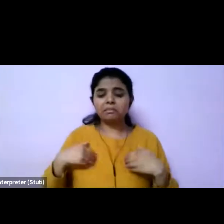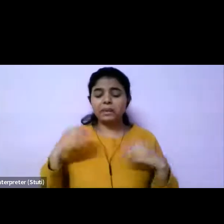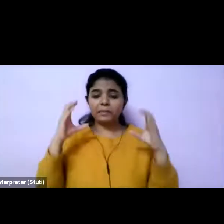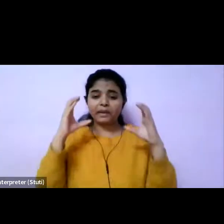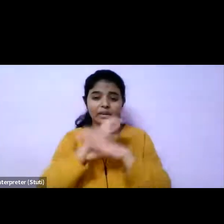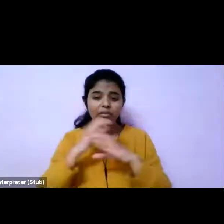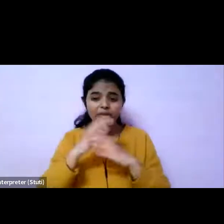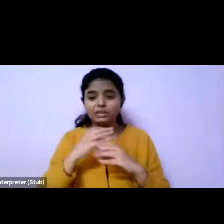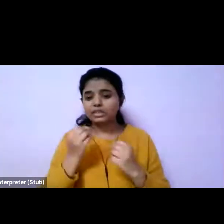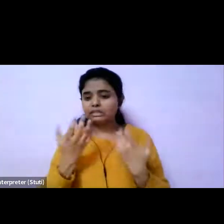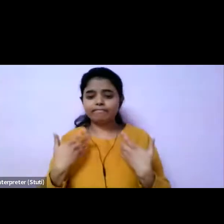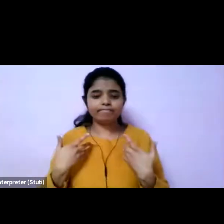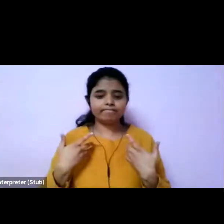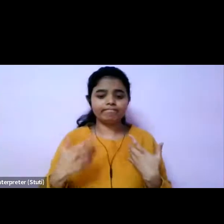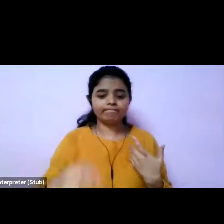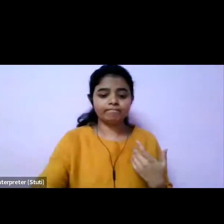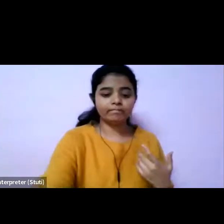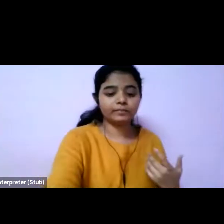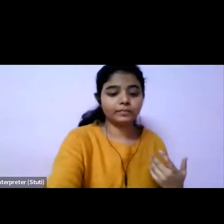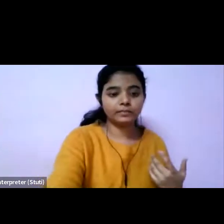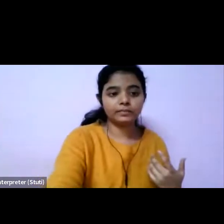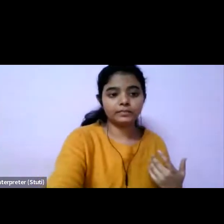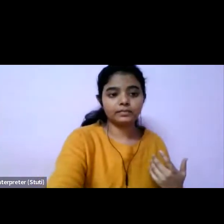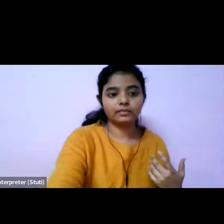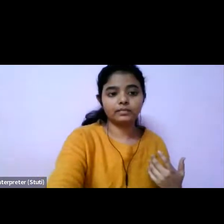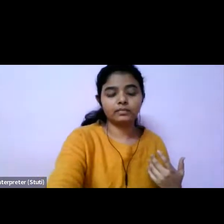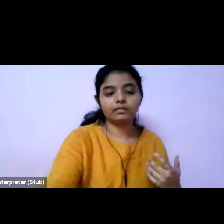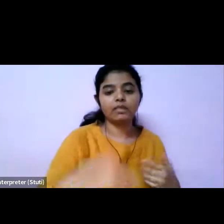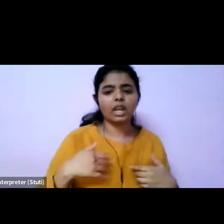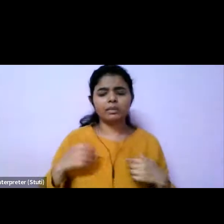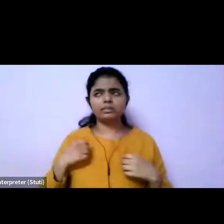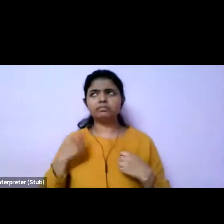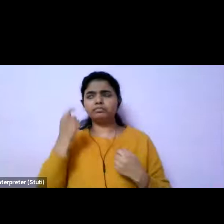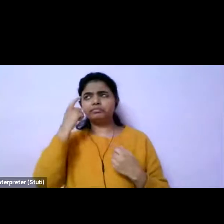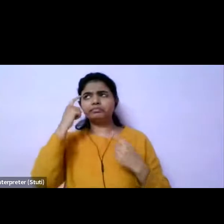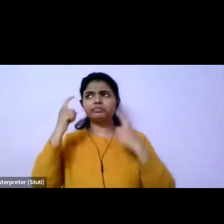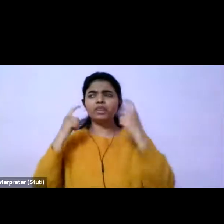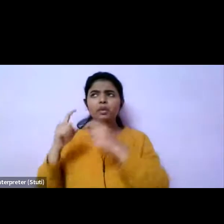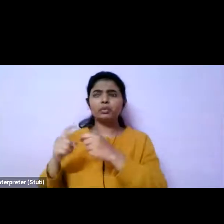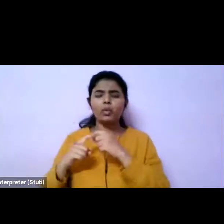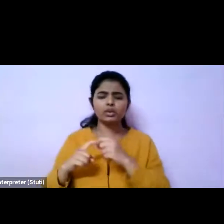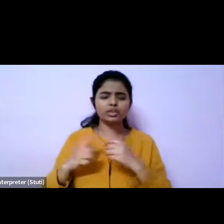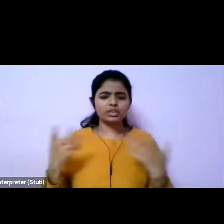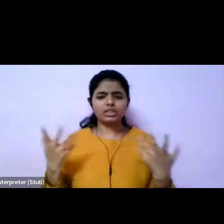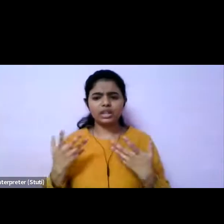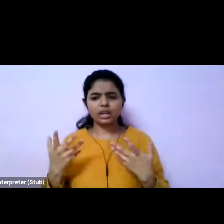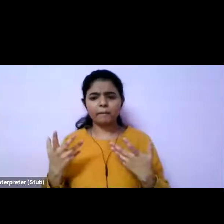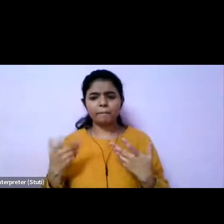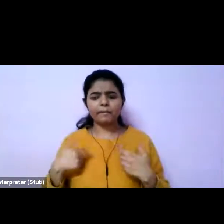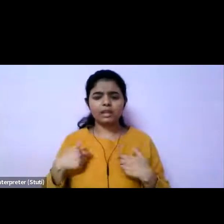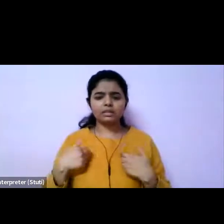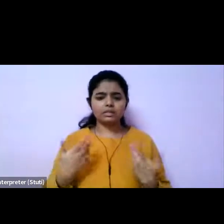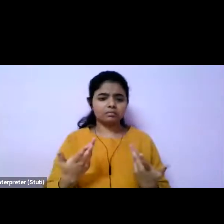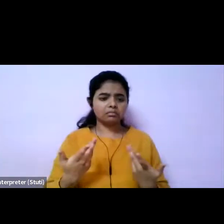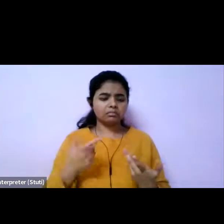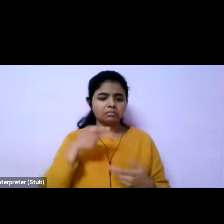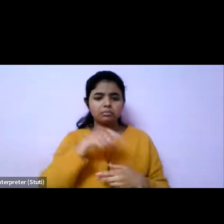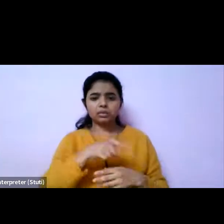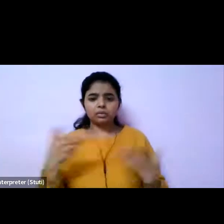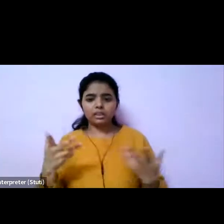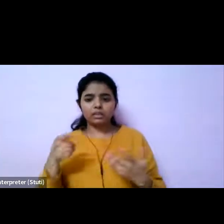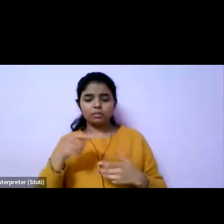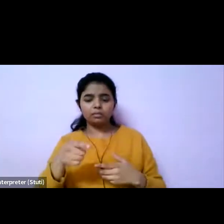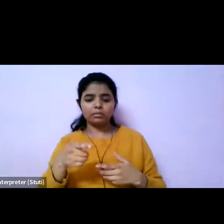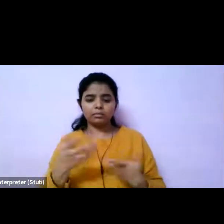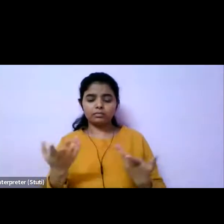raising so many questions, which is primarily to do with text and performance. Primarily, these